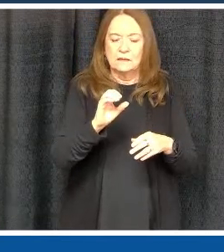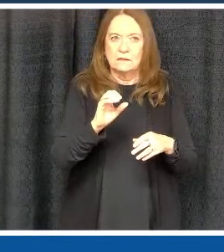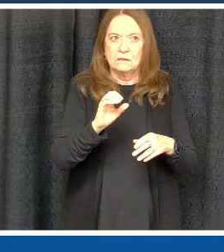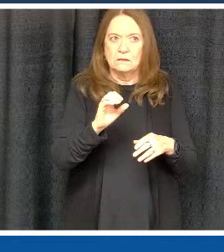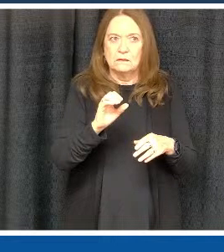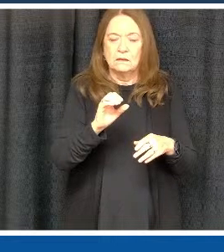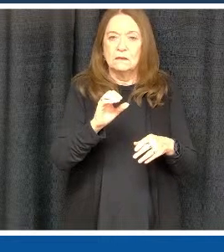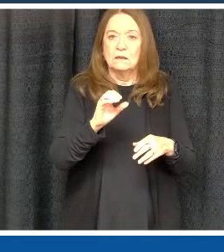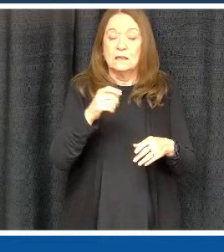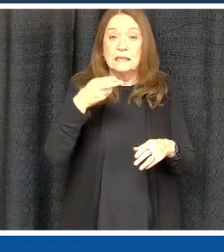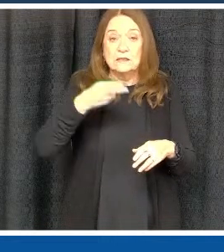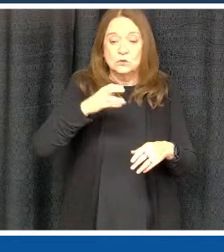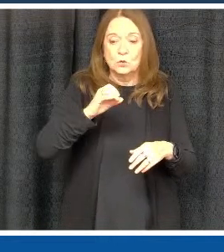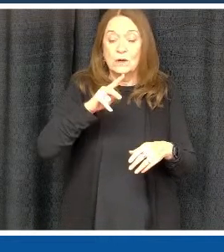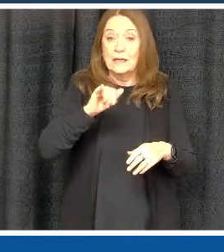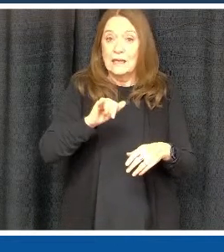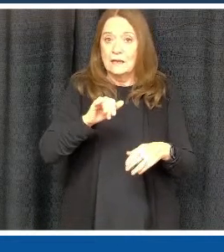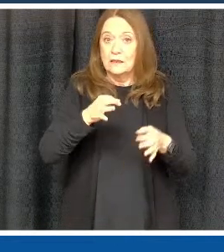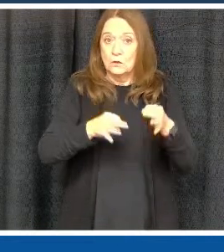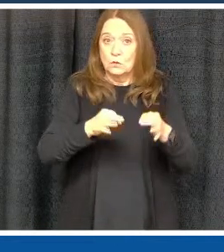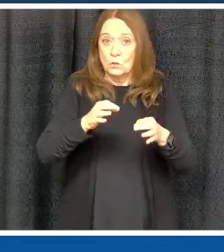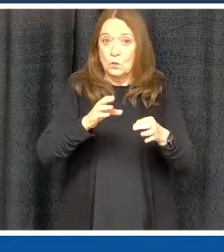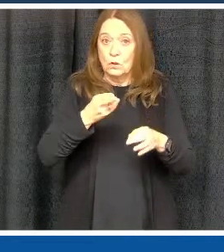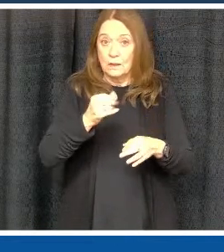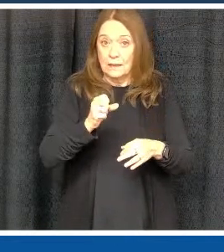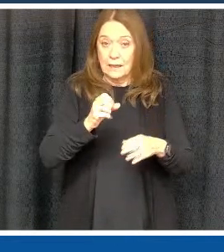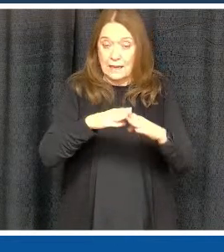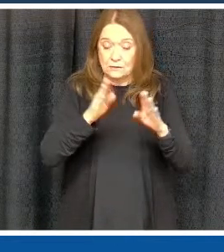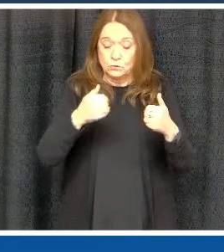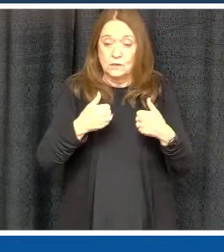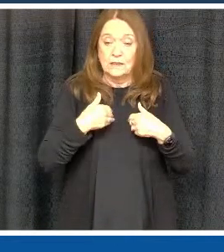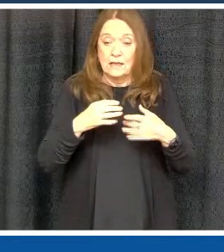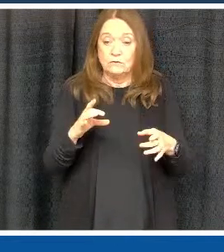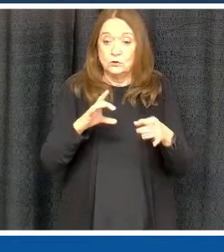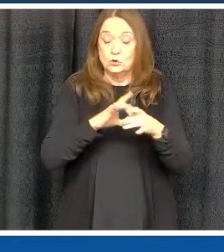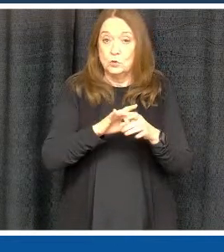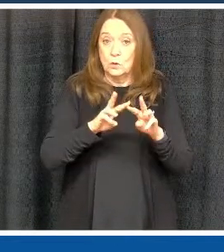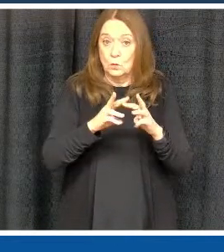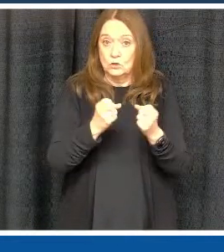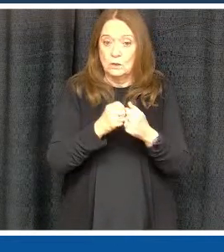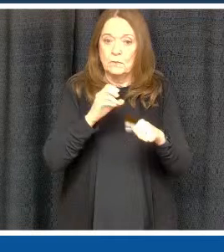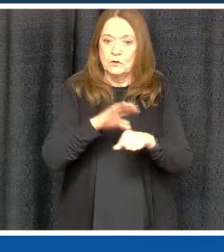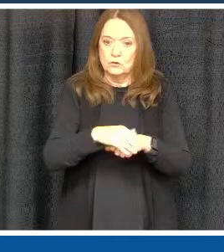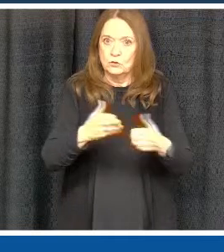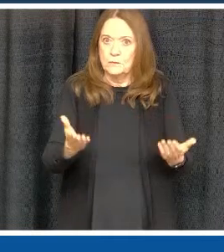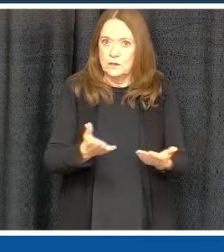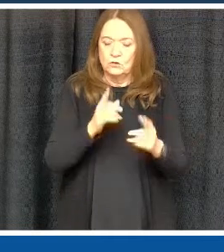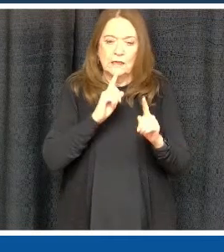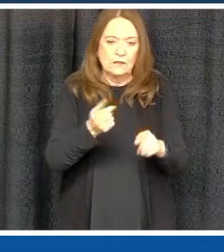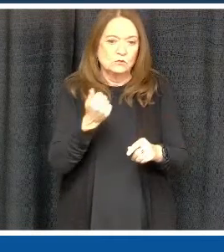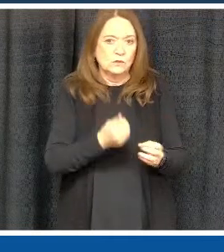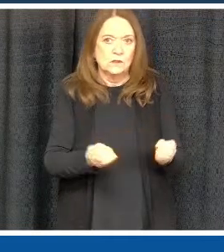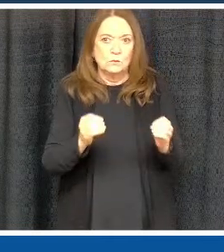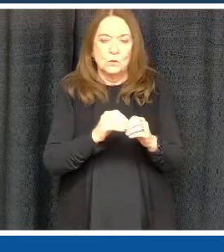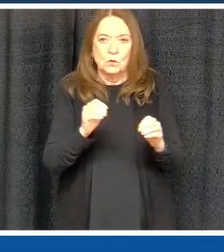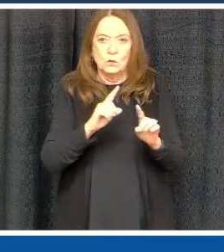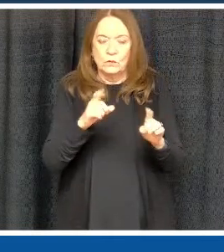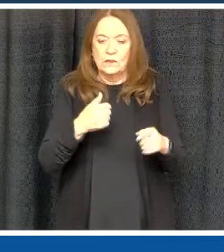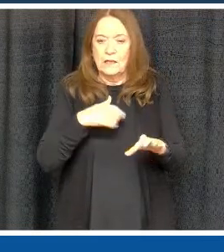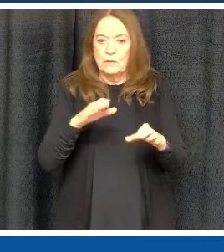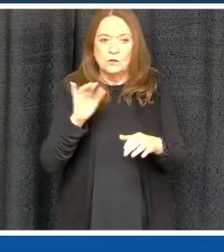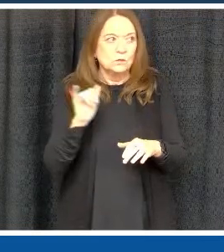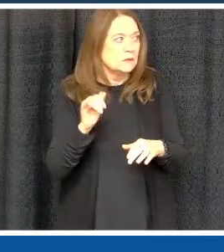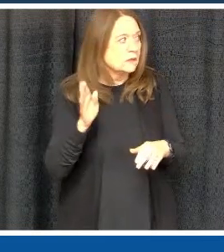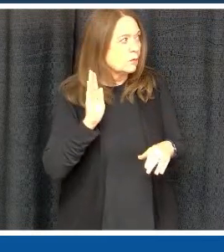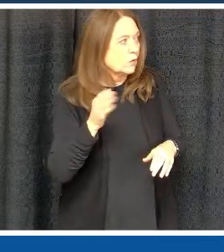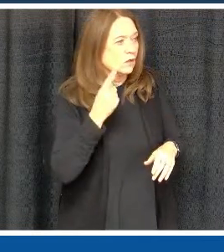historic county courthouse. We're going to have a joint city-county workshop where our consultant will be here to answer any additional questions, and then we'll be doing the same presentation